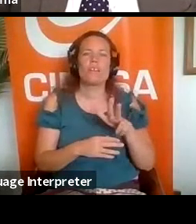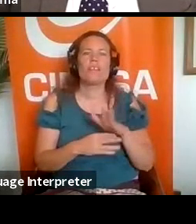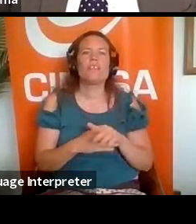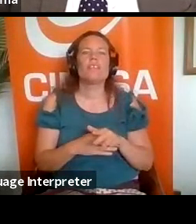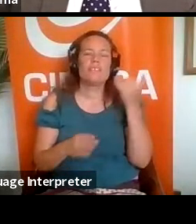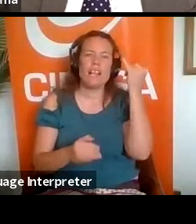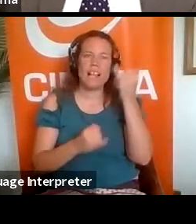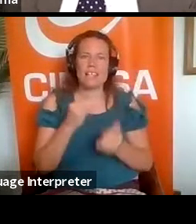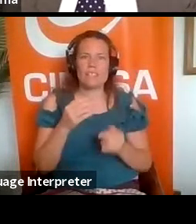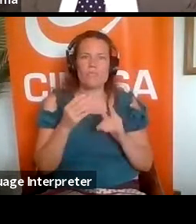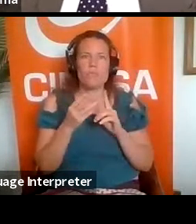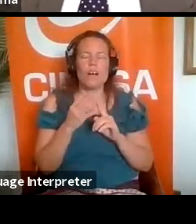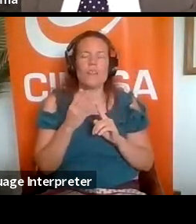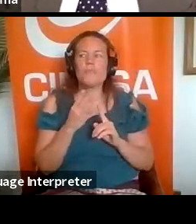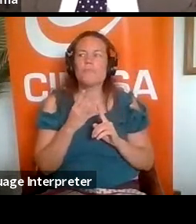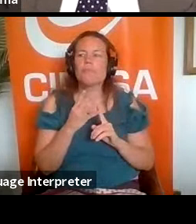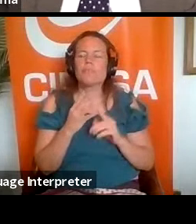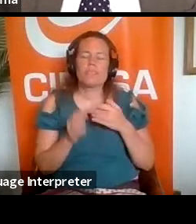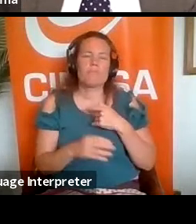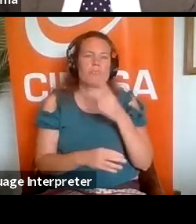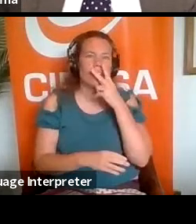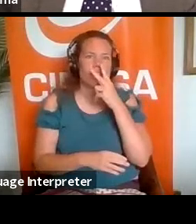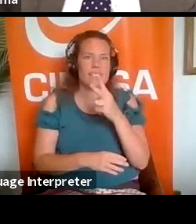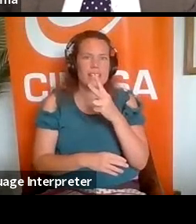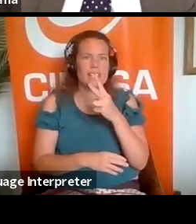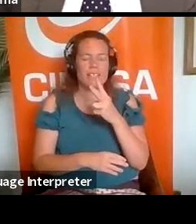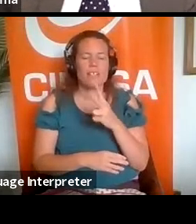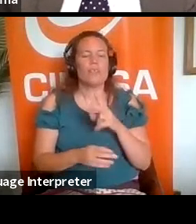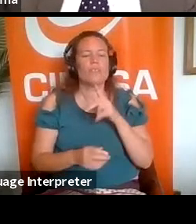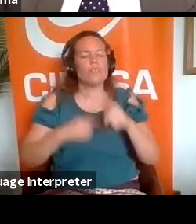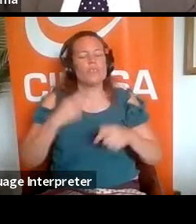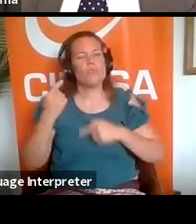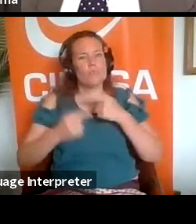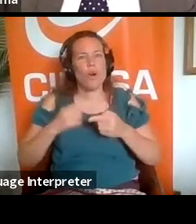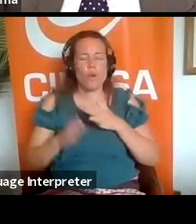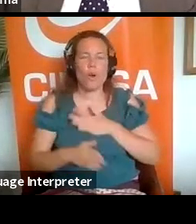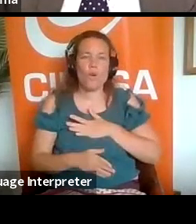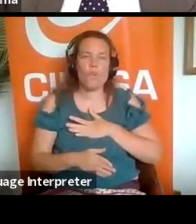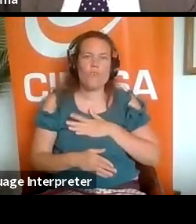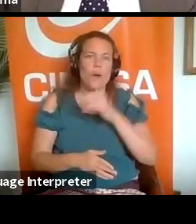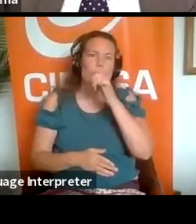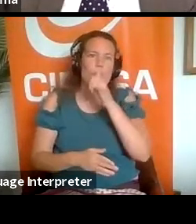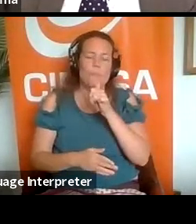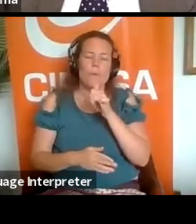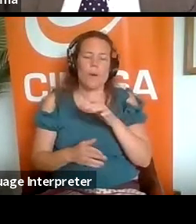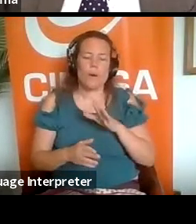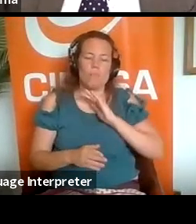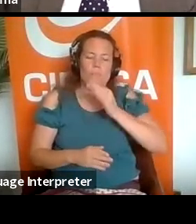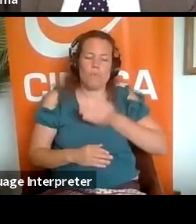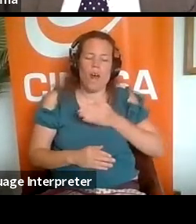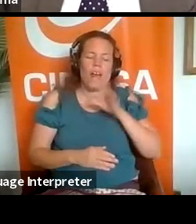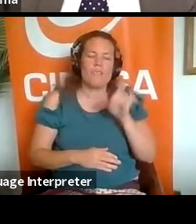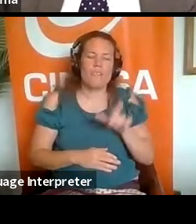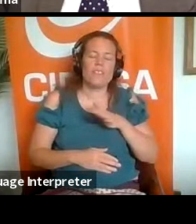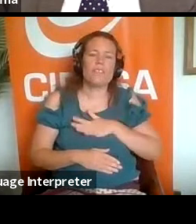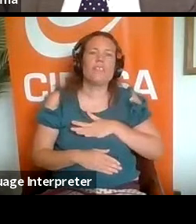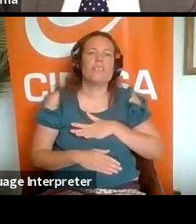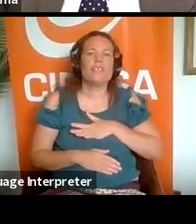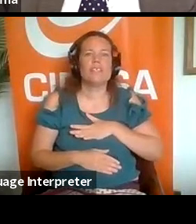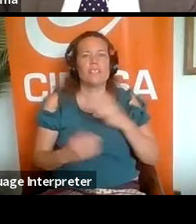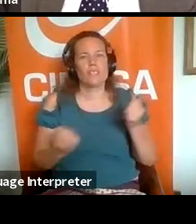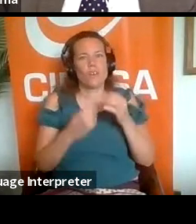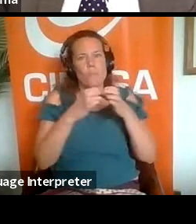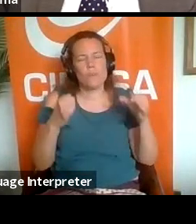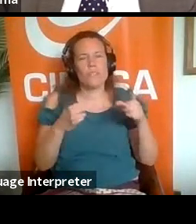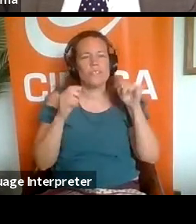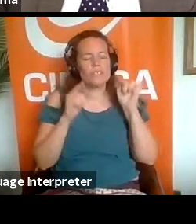is what I see as the role of private companies in enabling surveillance, digital surveillance.